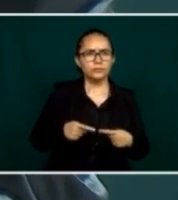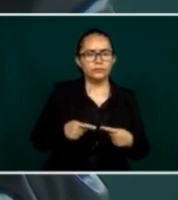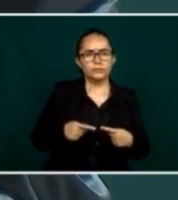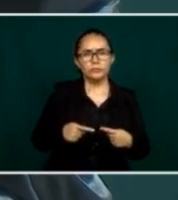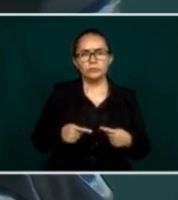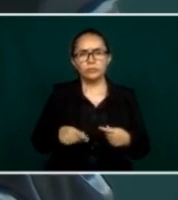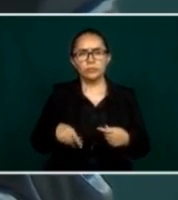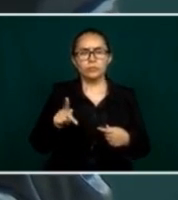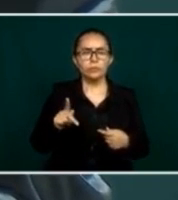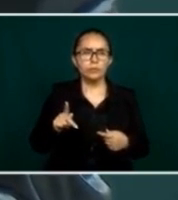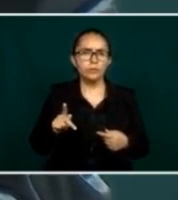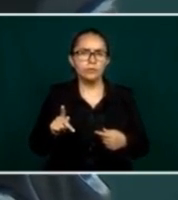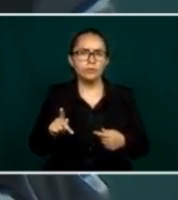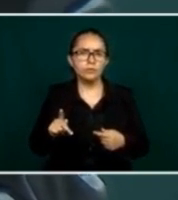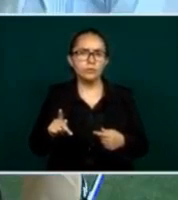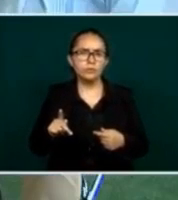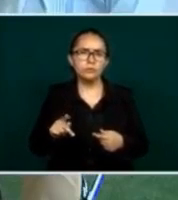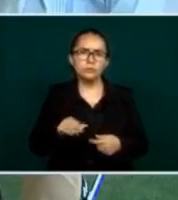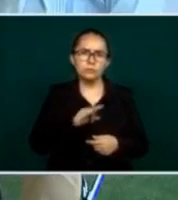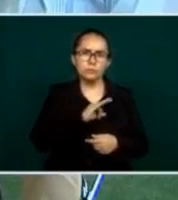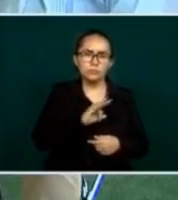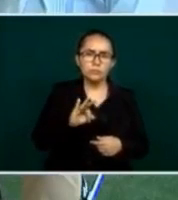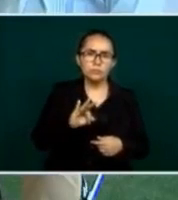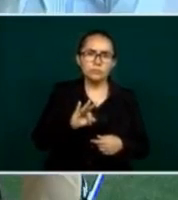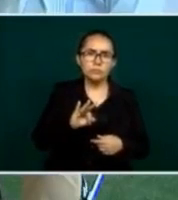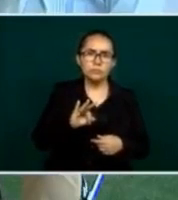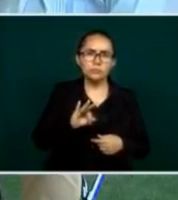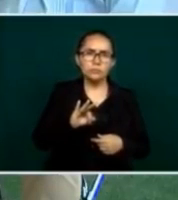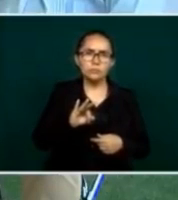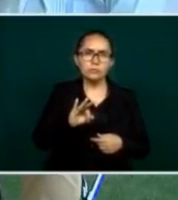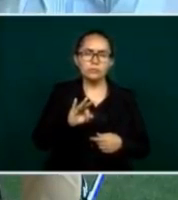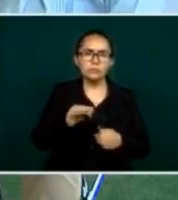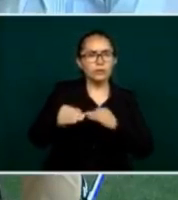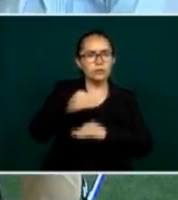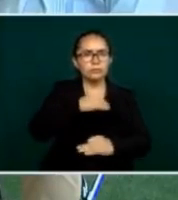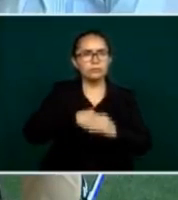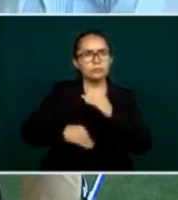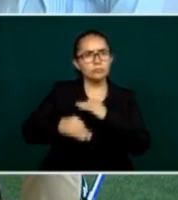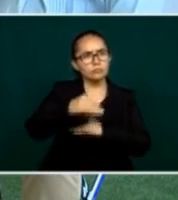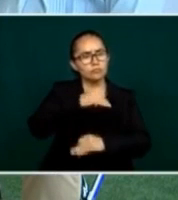que podamos that we be able to